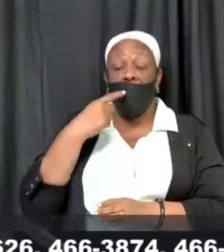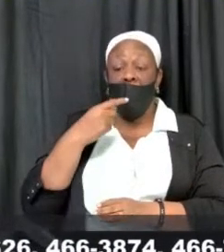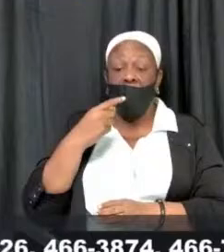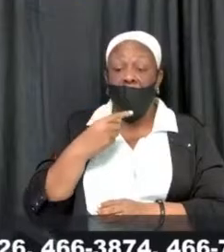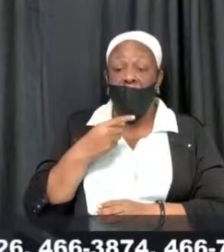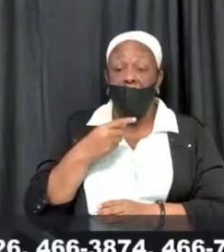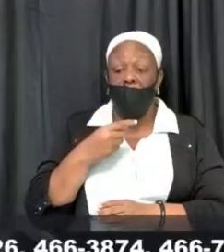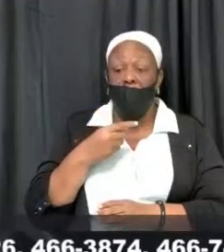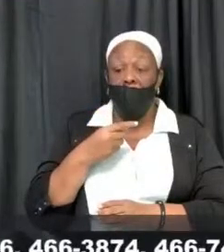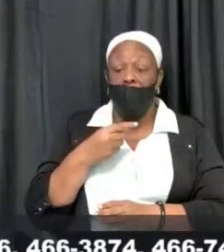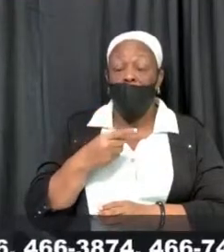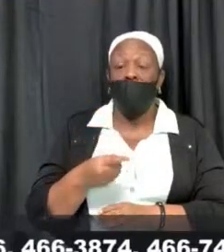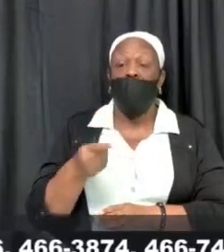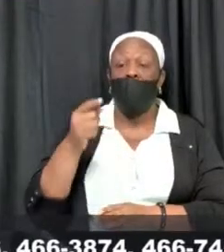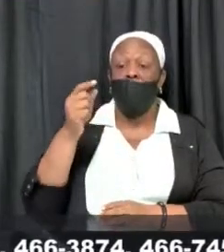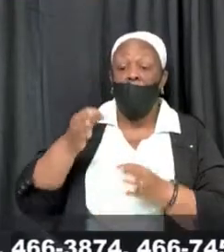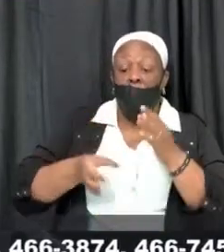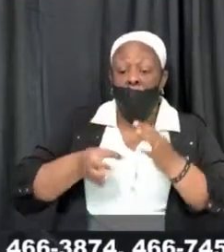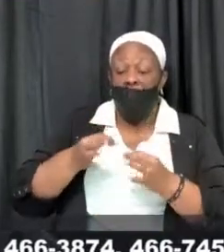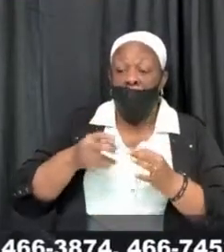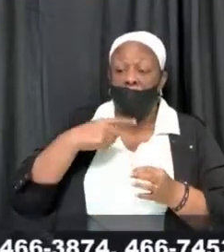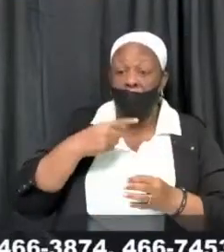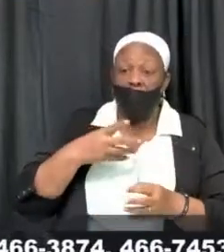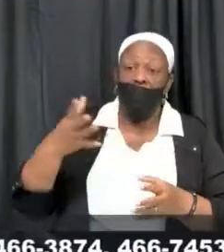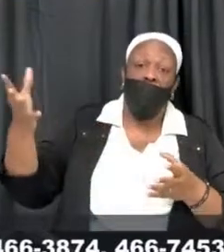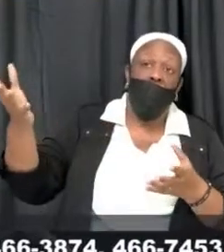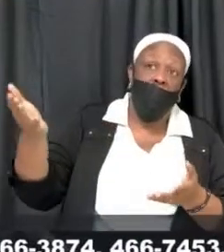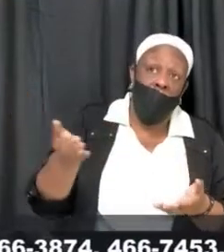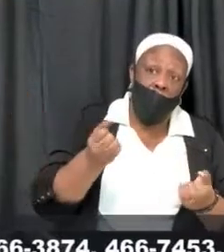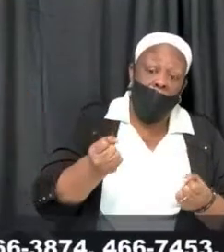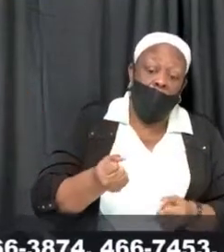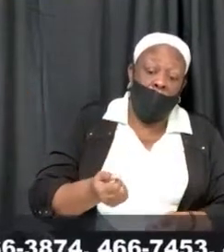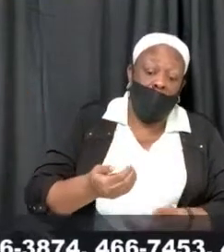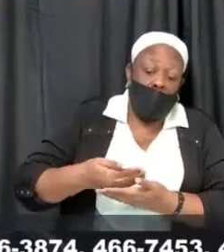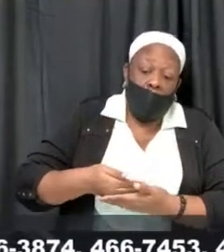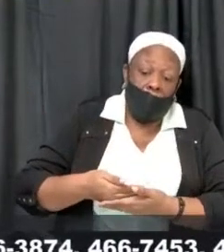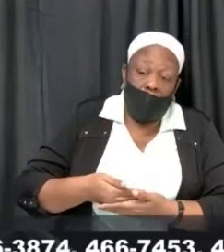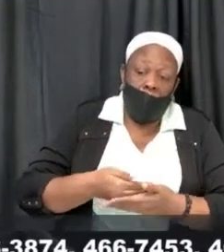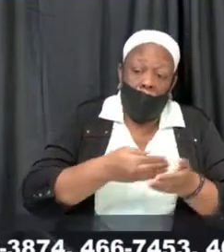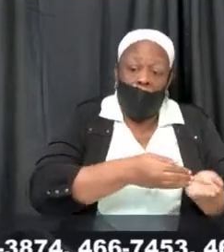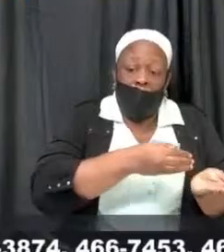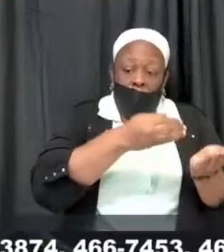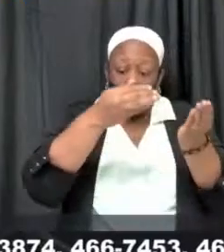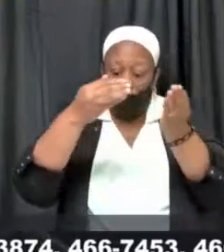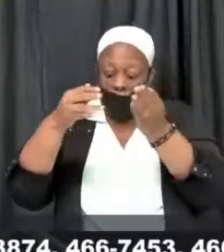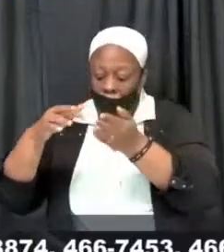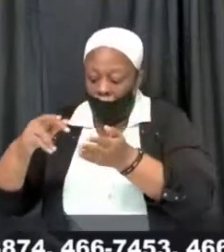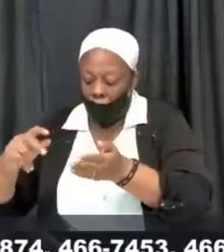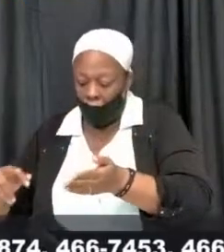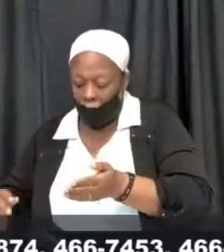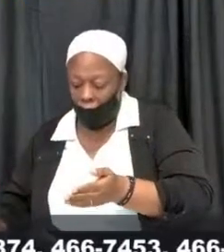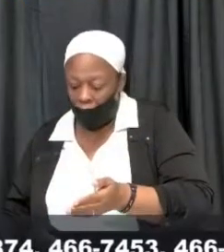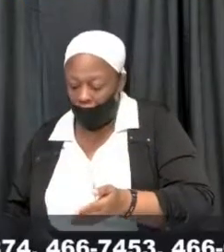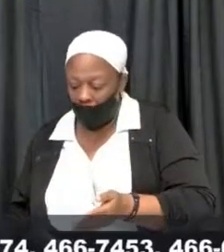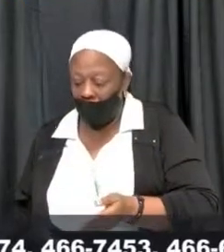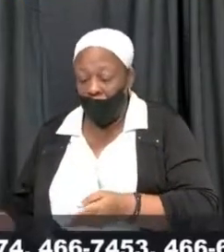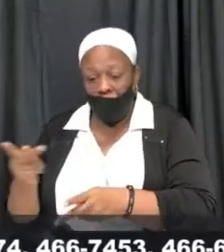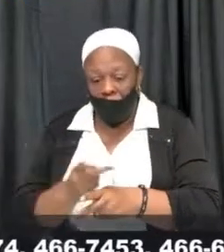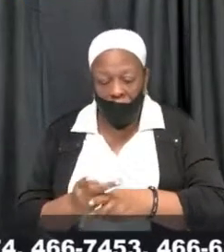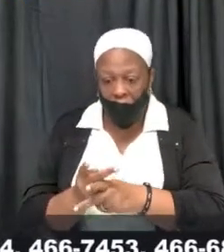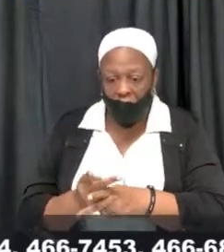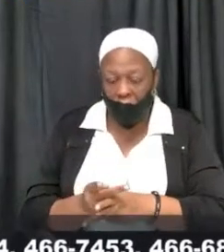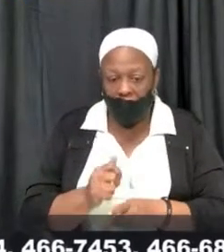take the child who cannot climb down the ladder and climb down the ladder with the child to save yourself and the child, and also the